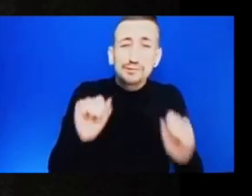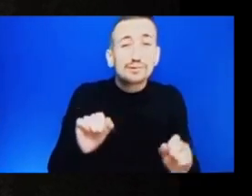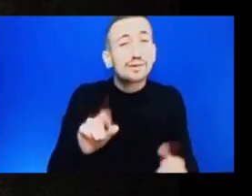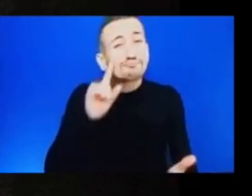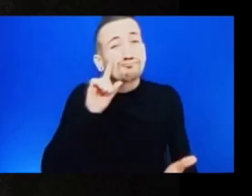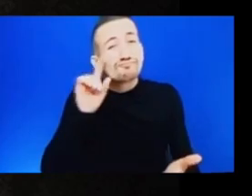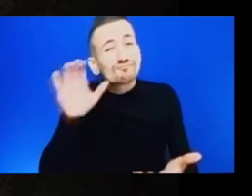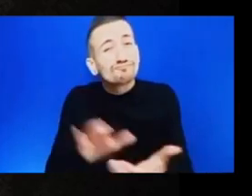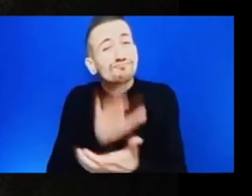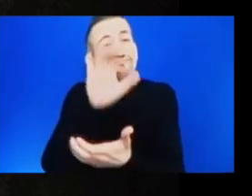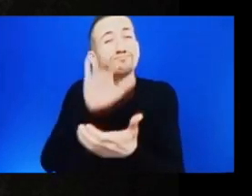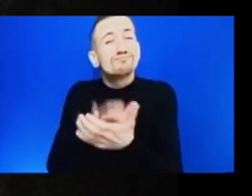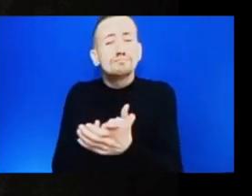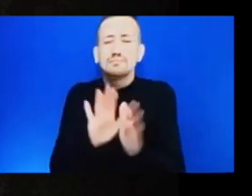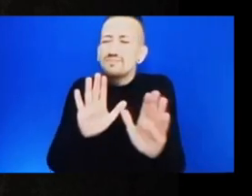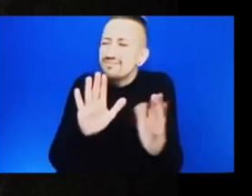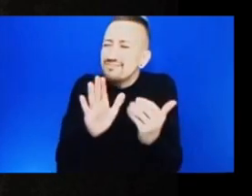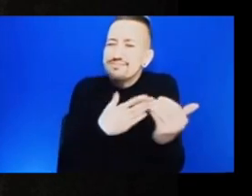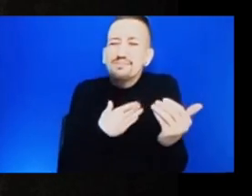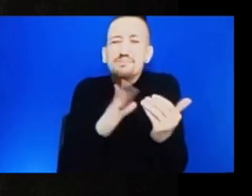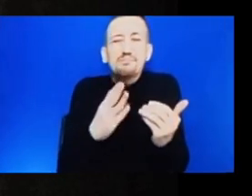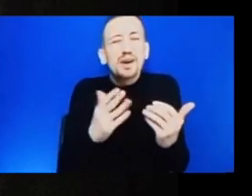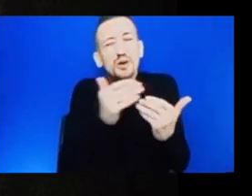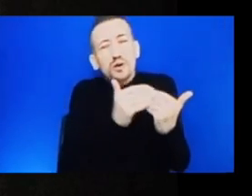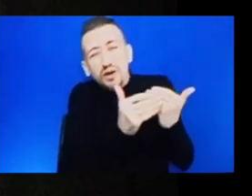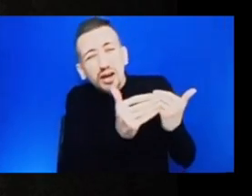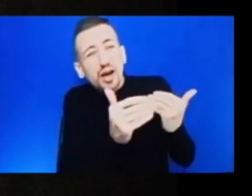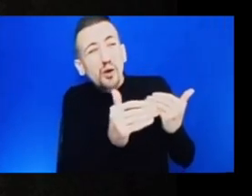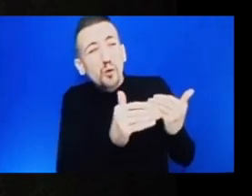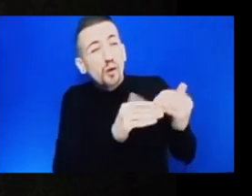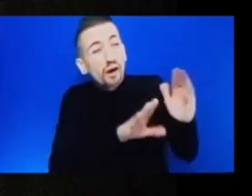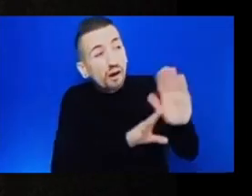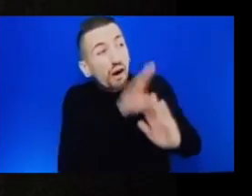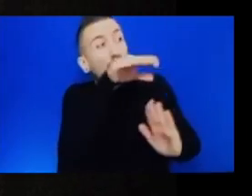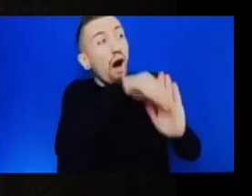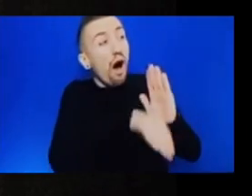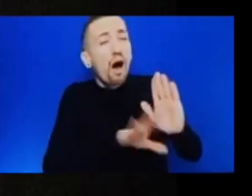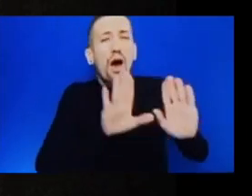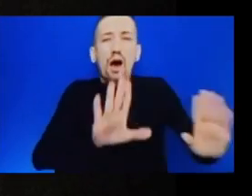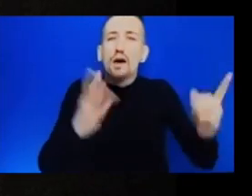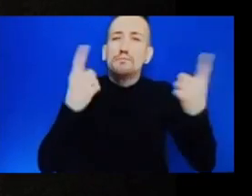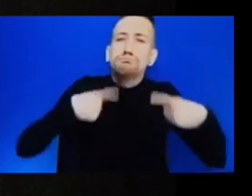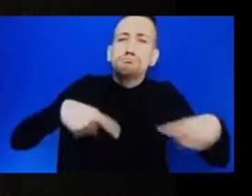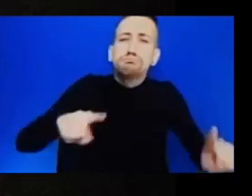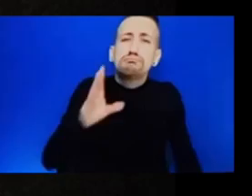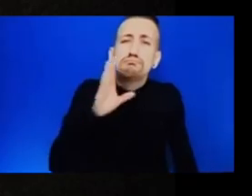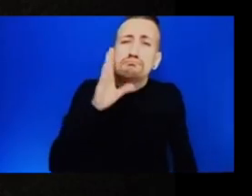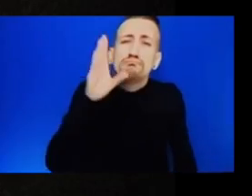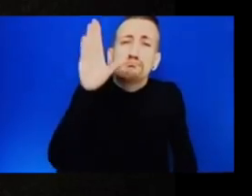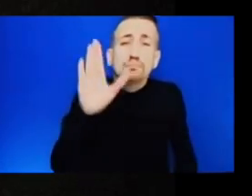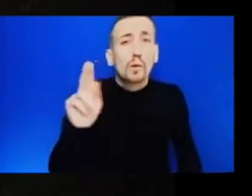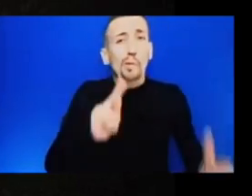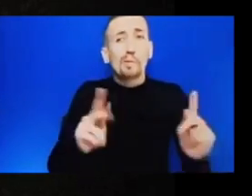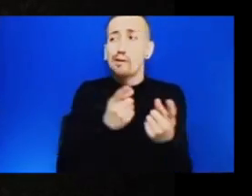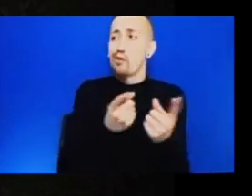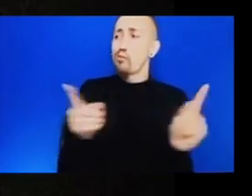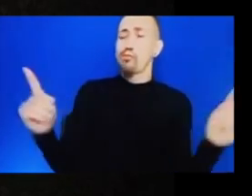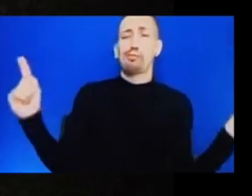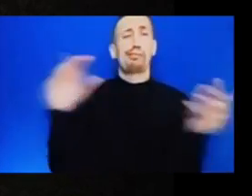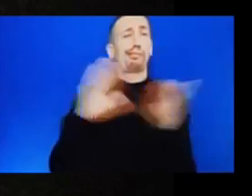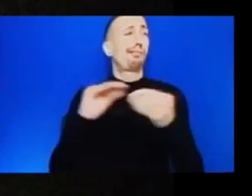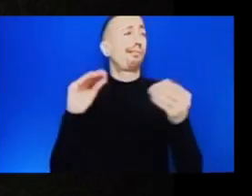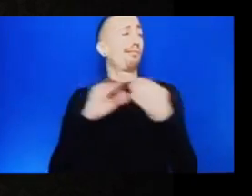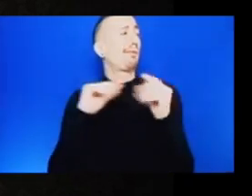it's okay to believe, no matter what, you're gonna make